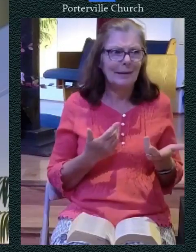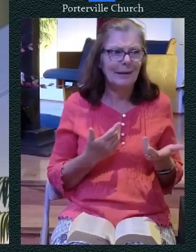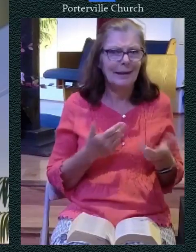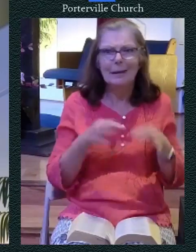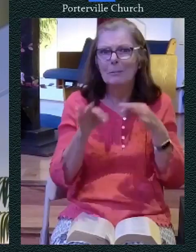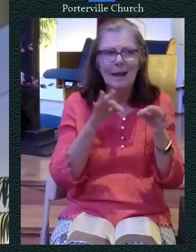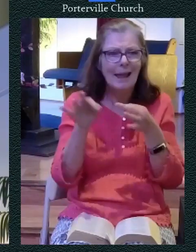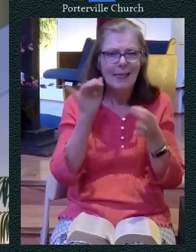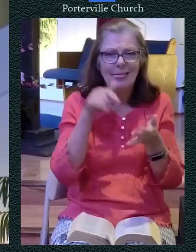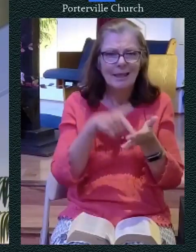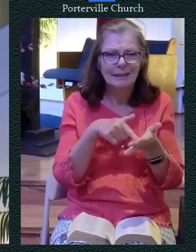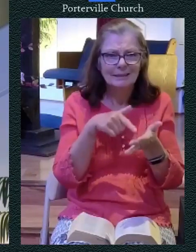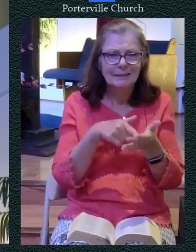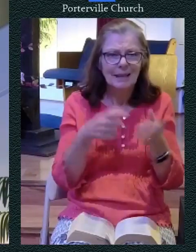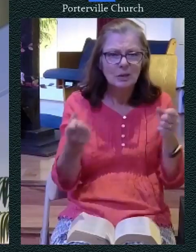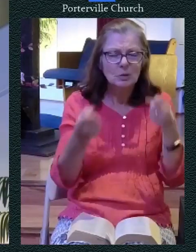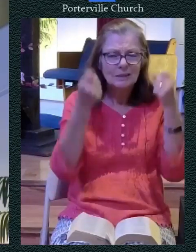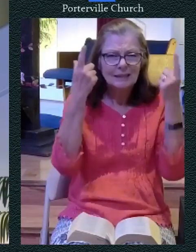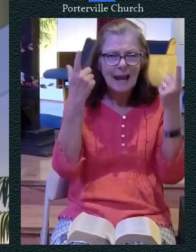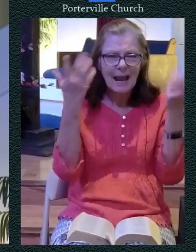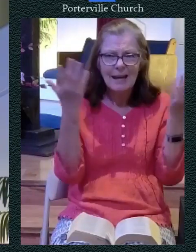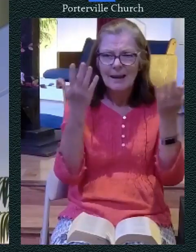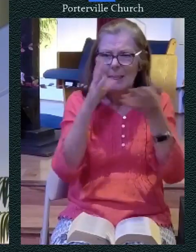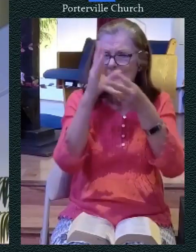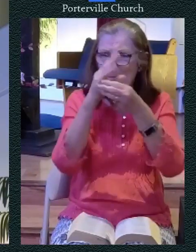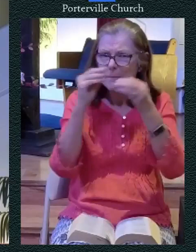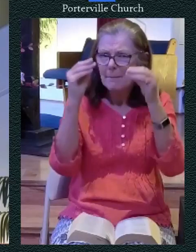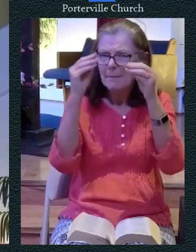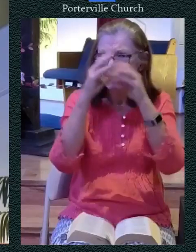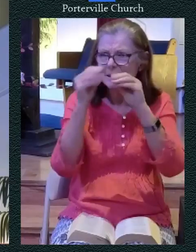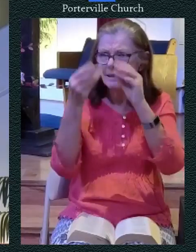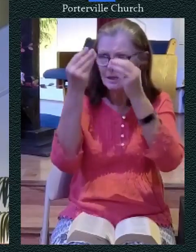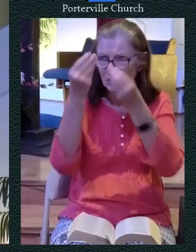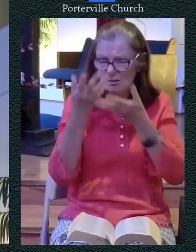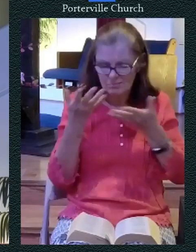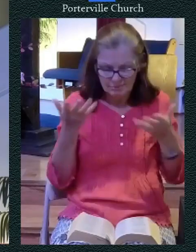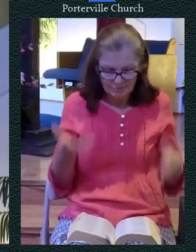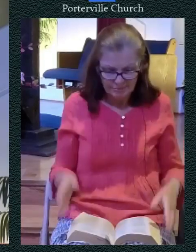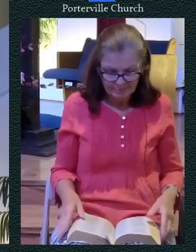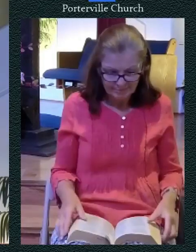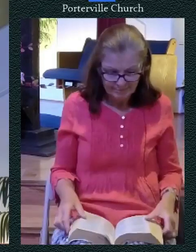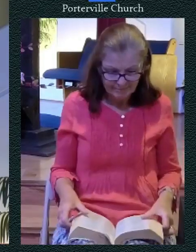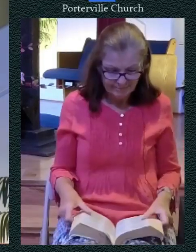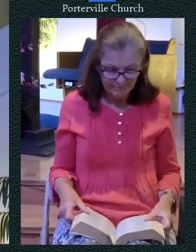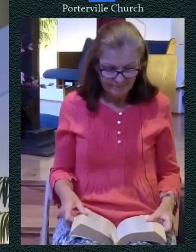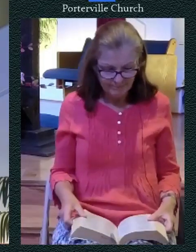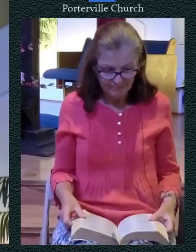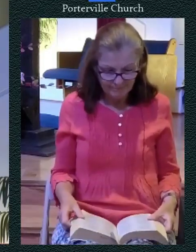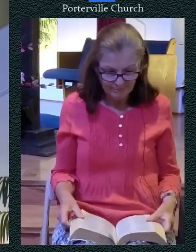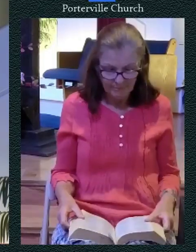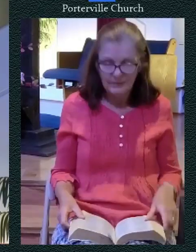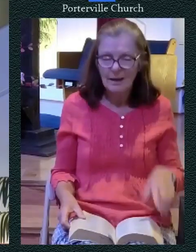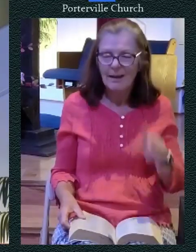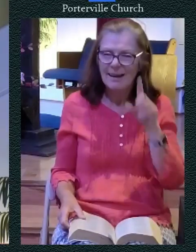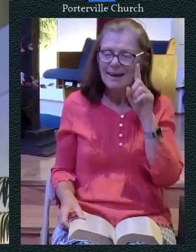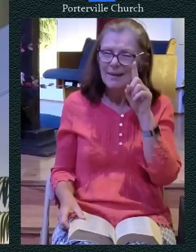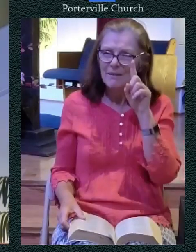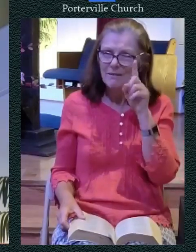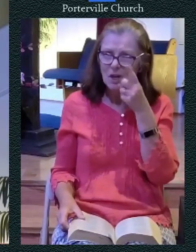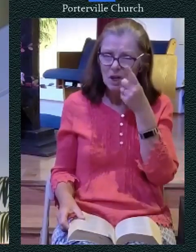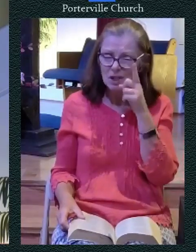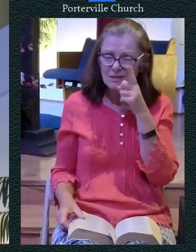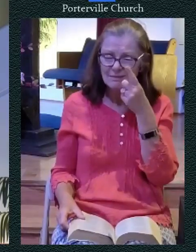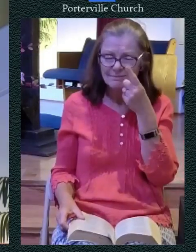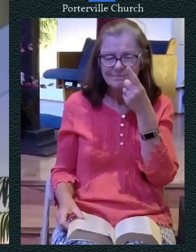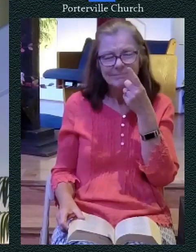understand its message to us? Again, I'd like to start out by just pointing out the basic divisions of the psalm. I think it'll